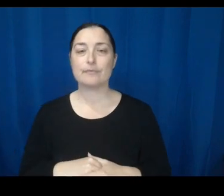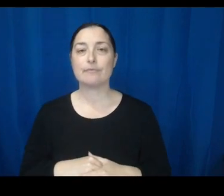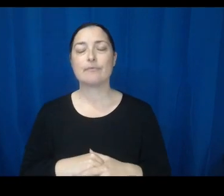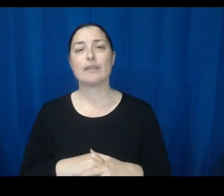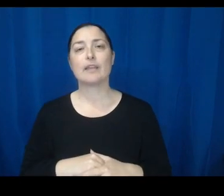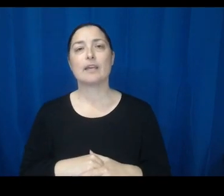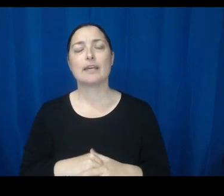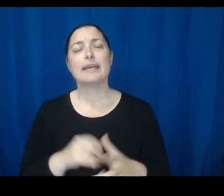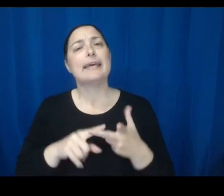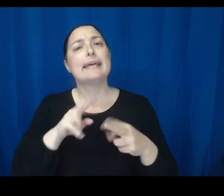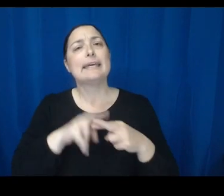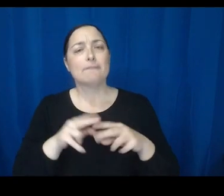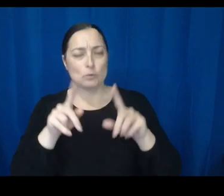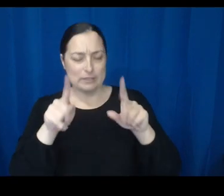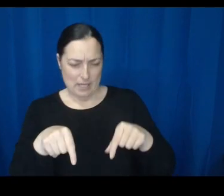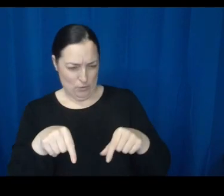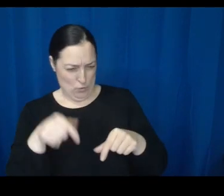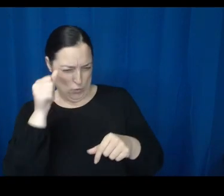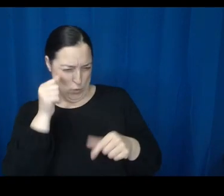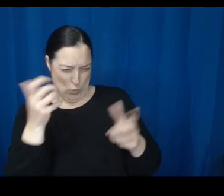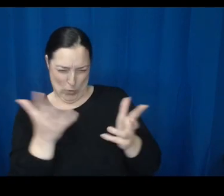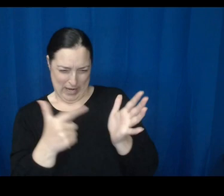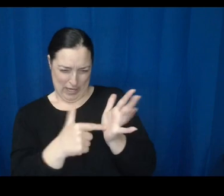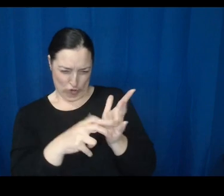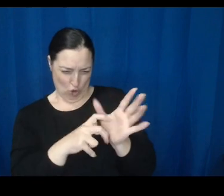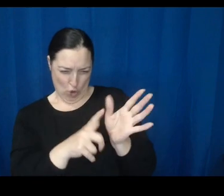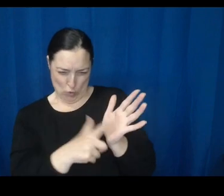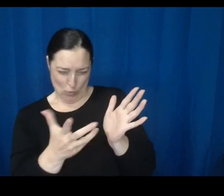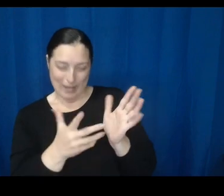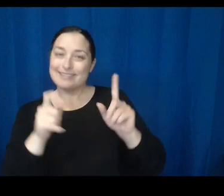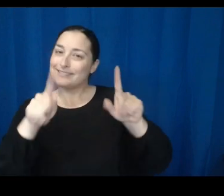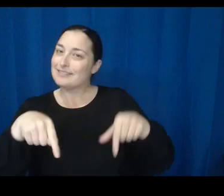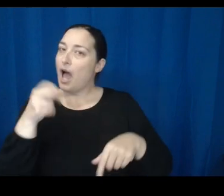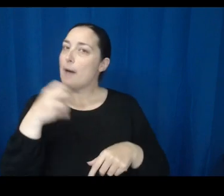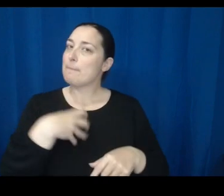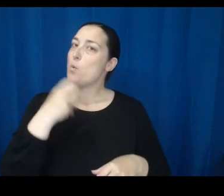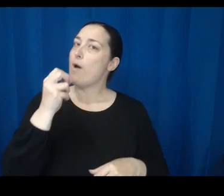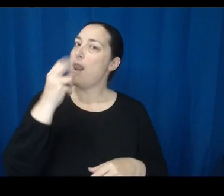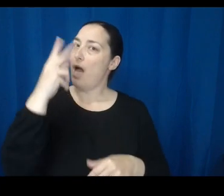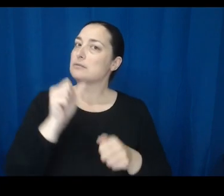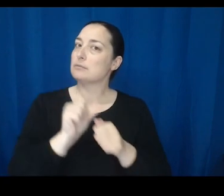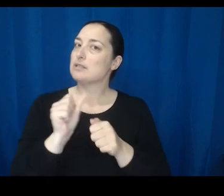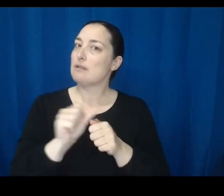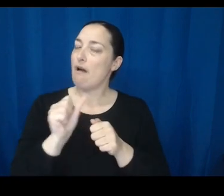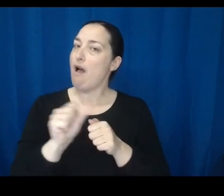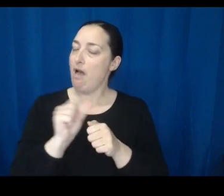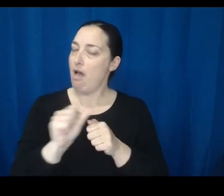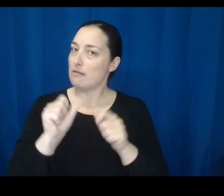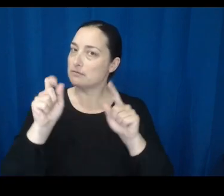define the tonal areas, probably start off with the lighter tones to begin with and then start to